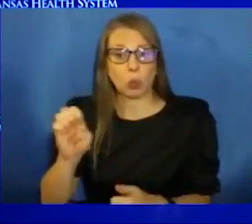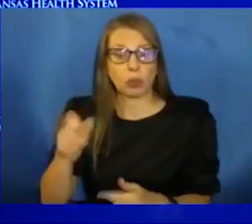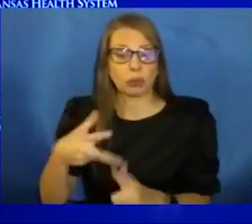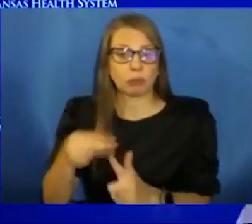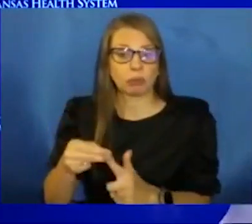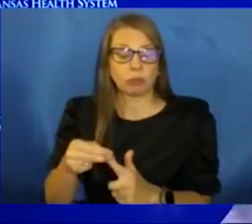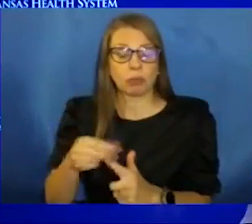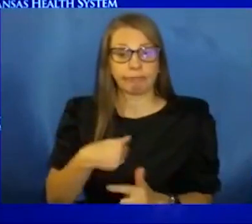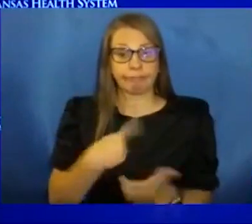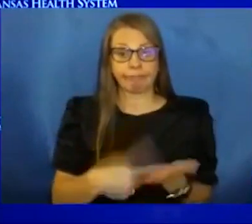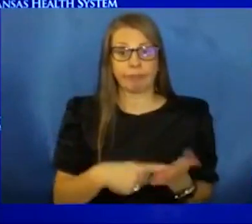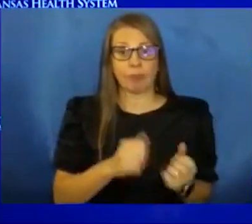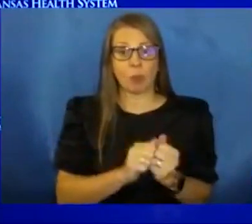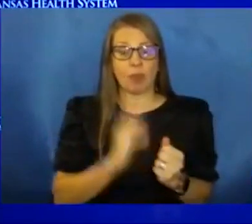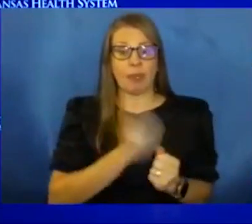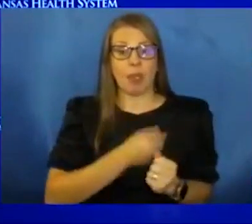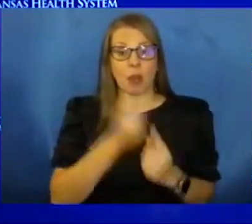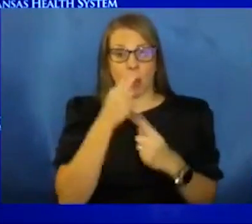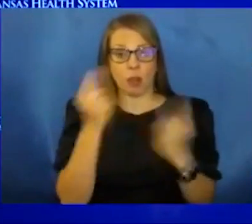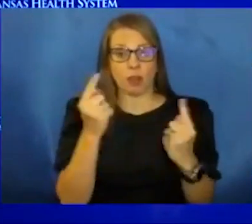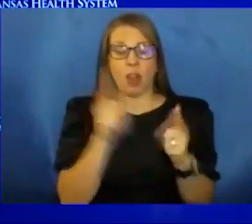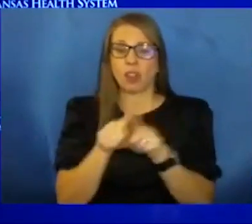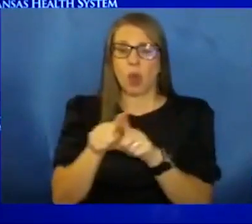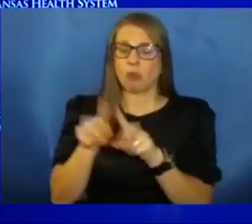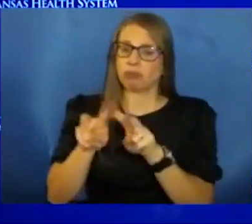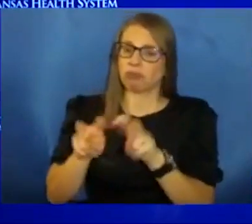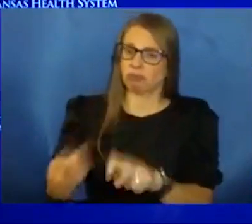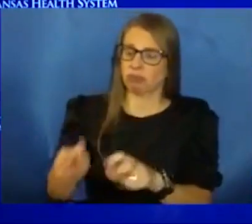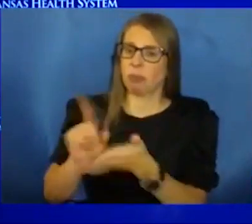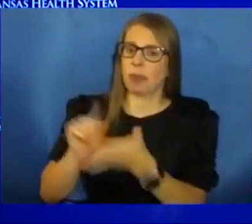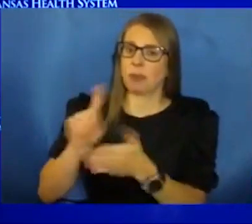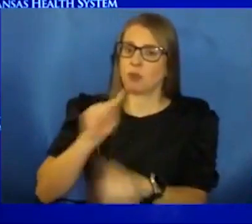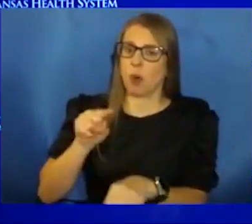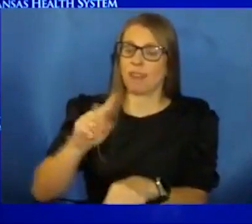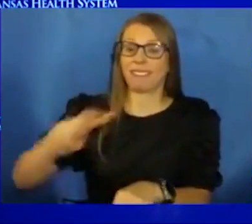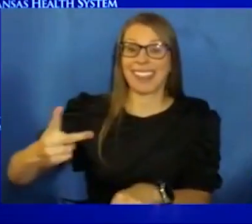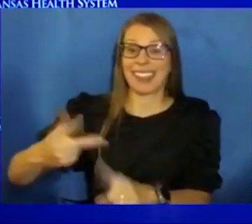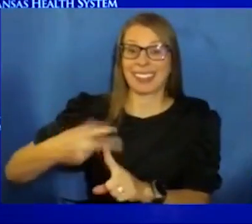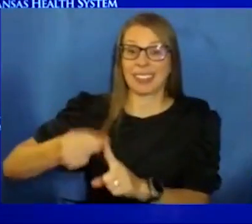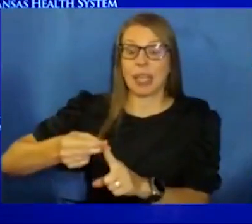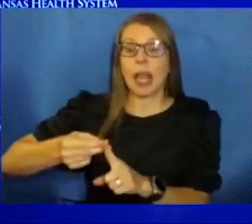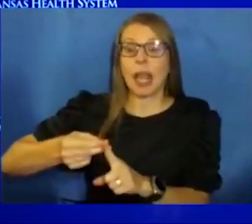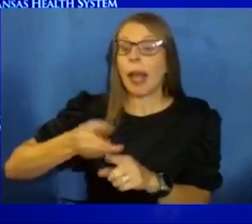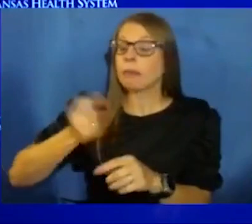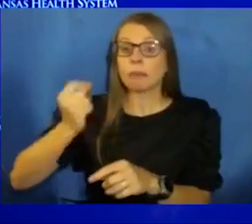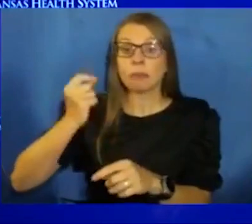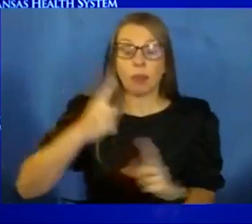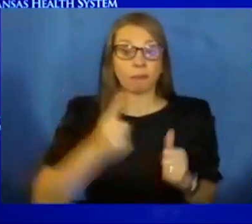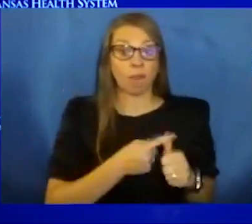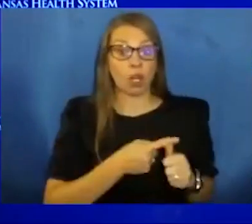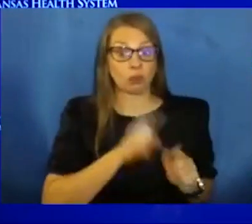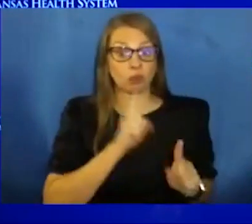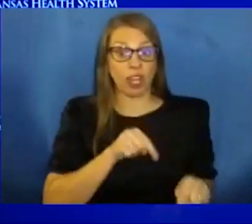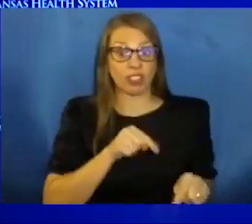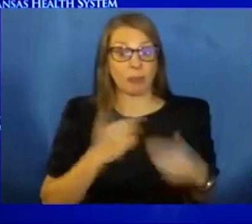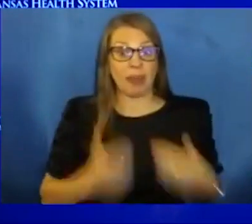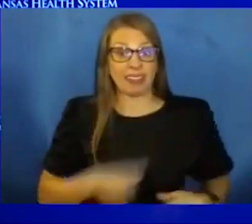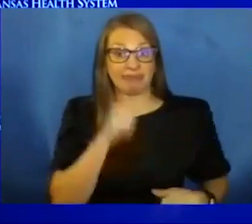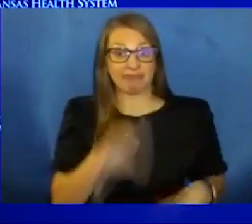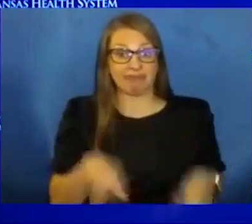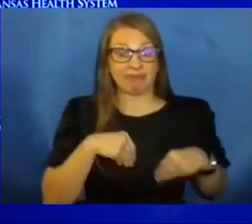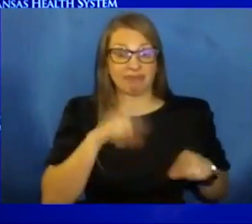is no contraindication, really, unless you've had an allergic reaction to one of those components, or if you had a serious allergic reaction to the